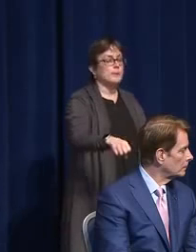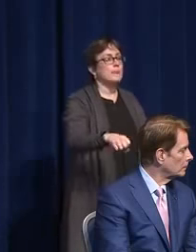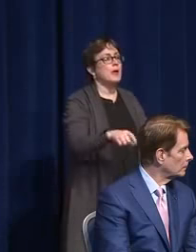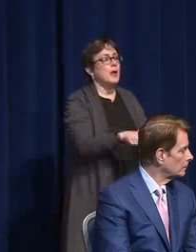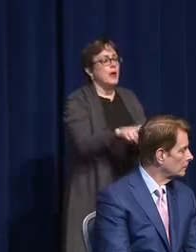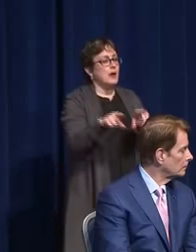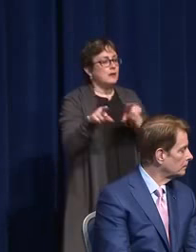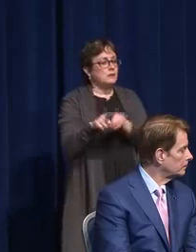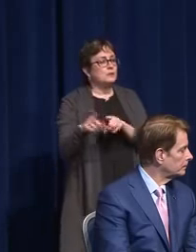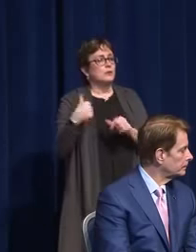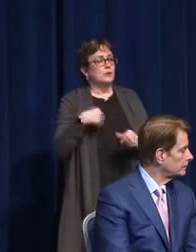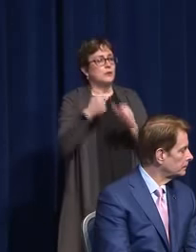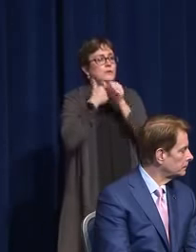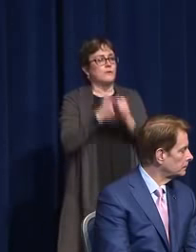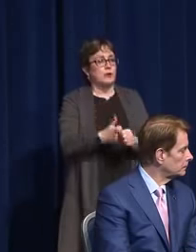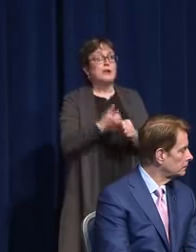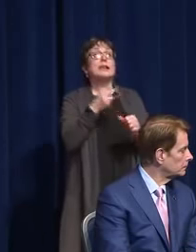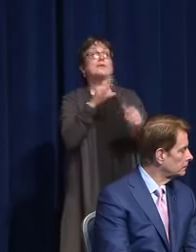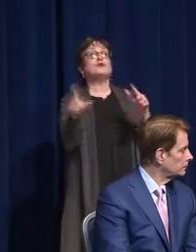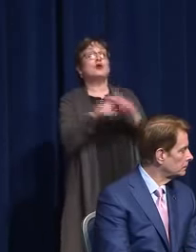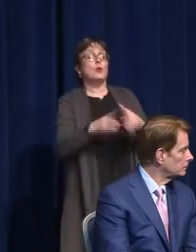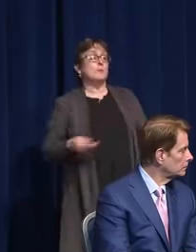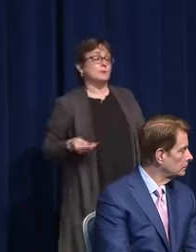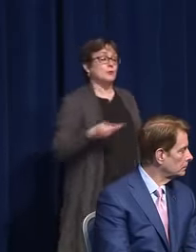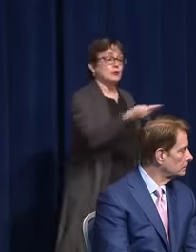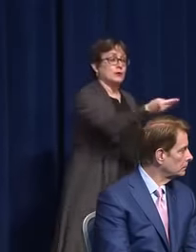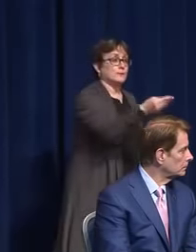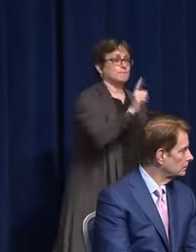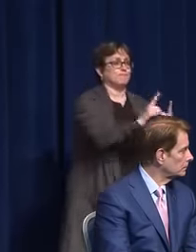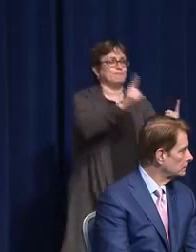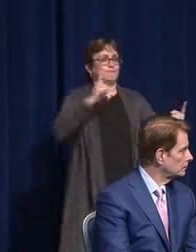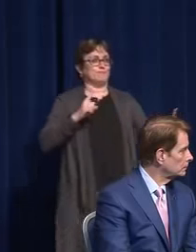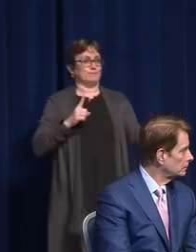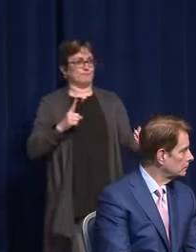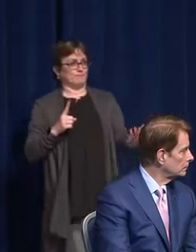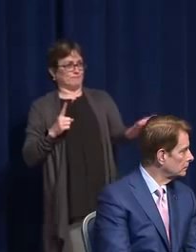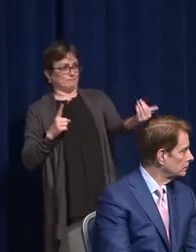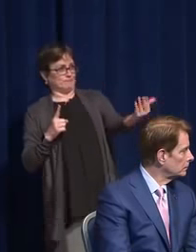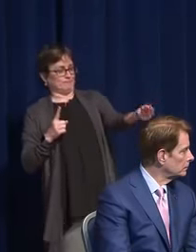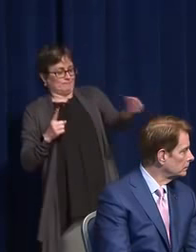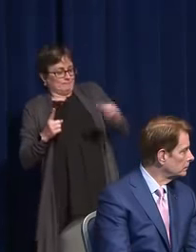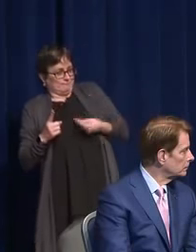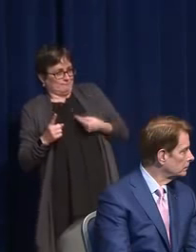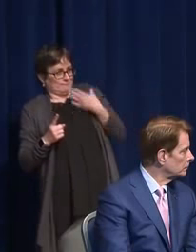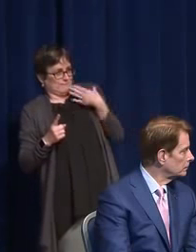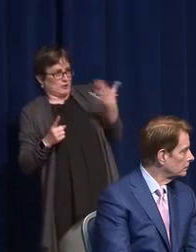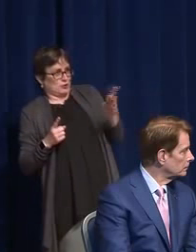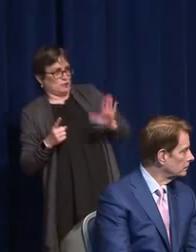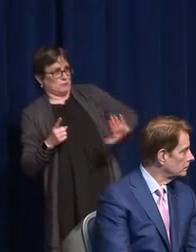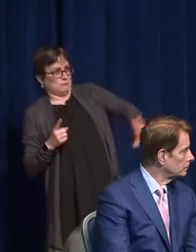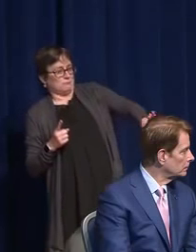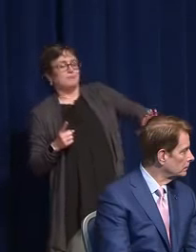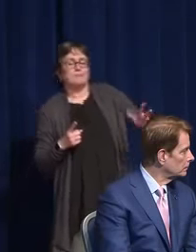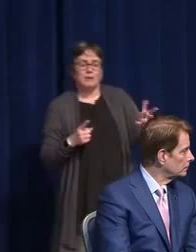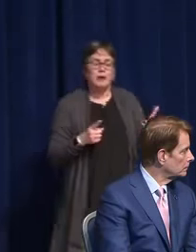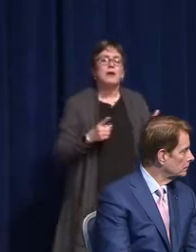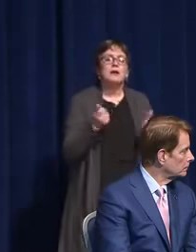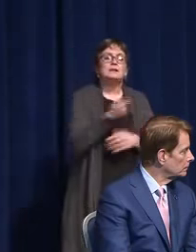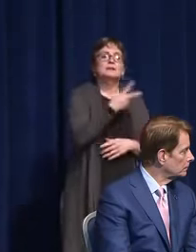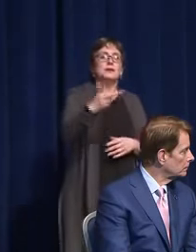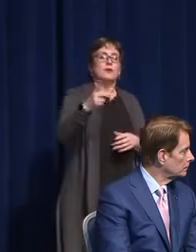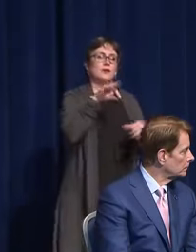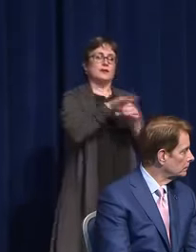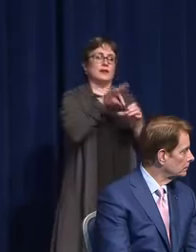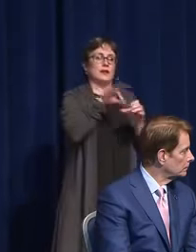appropriate social distancing. And do note that several of my election staff will routinely come in